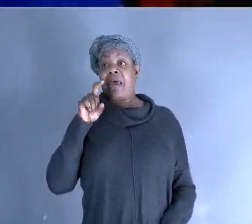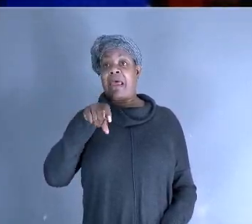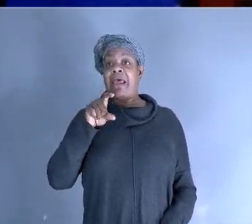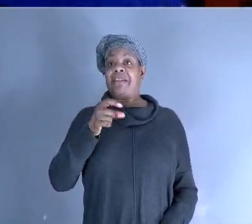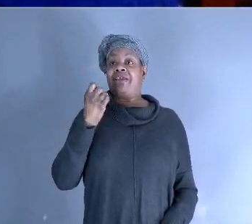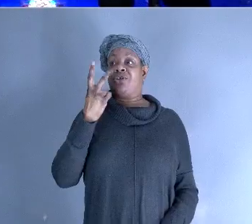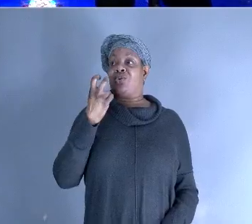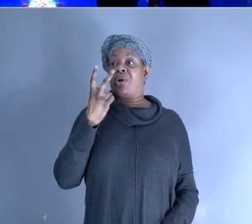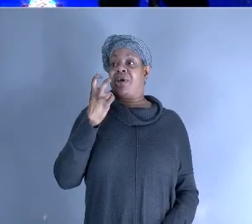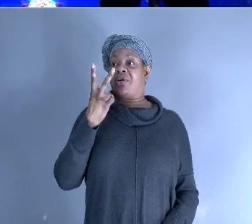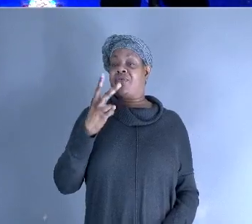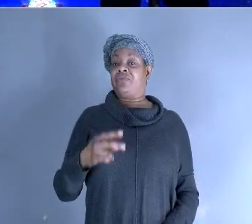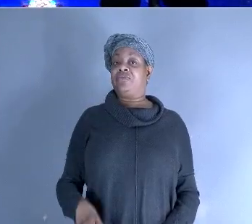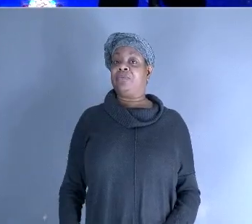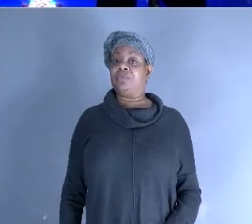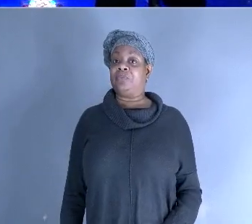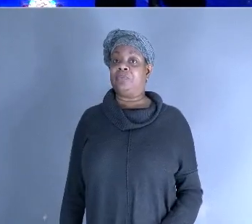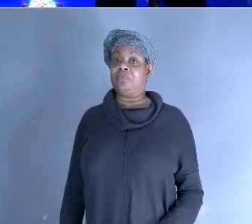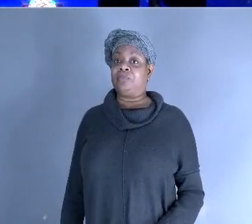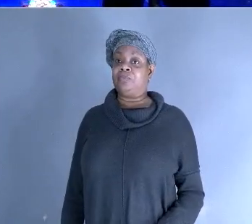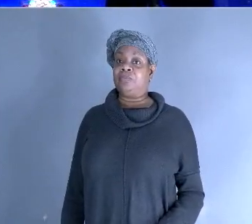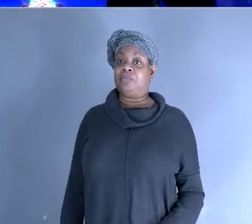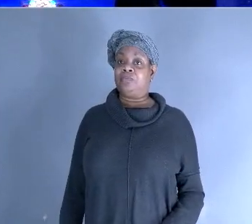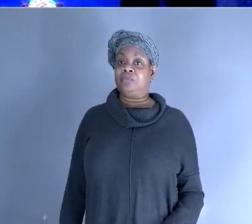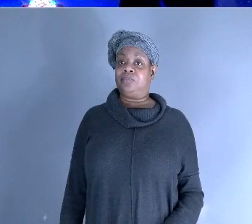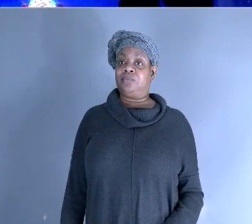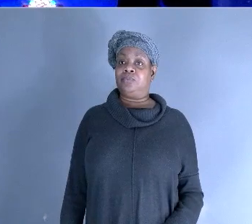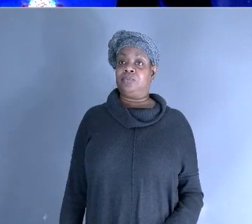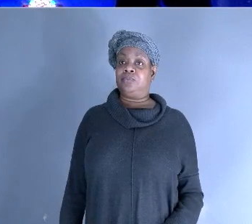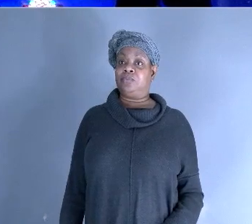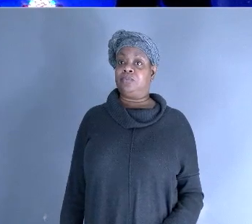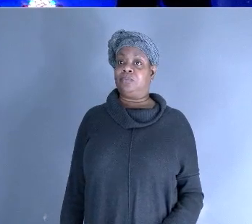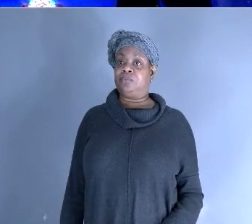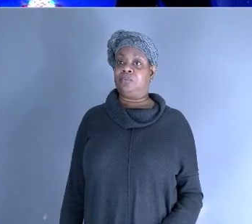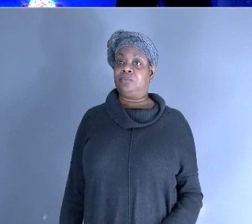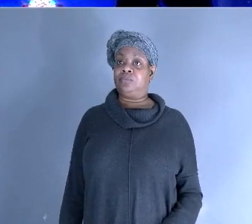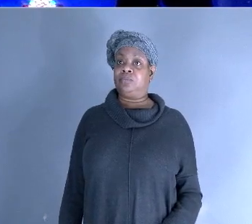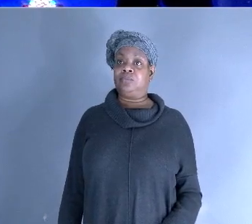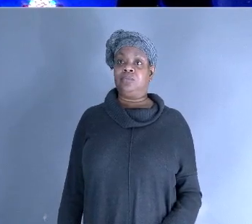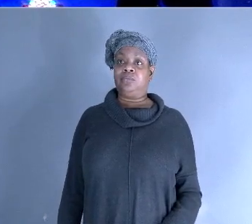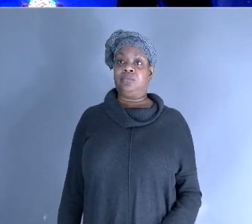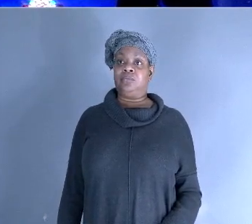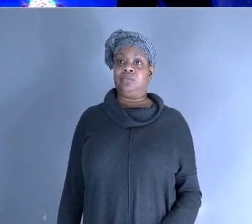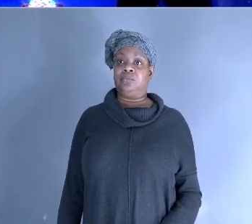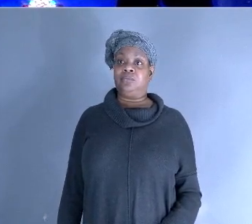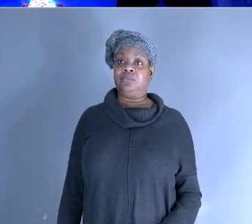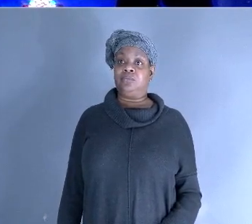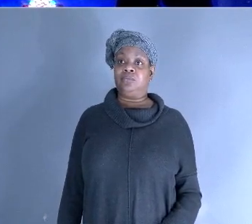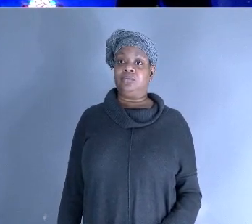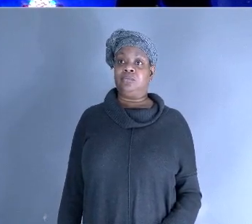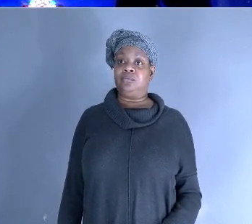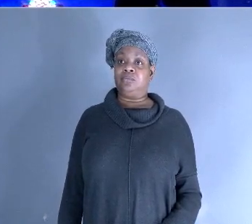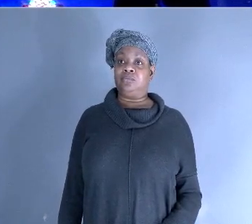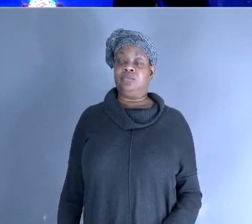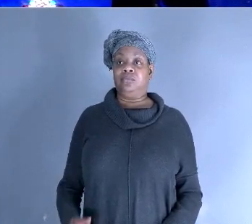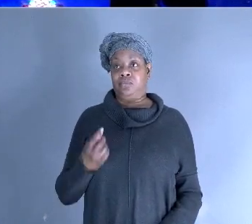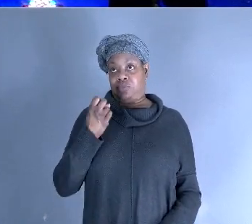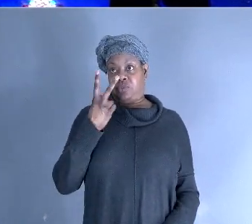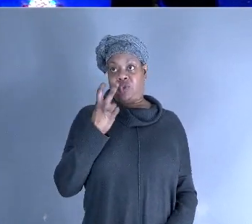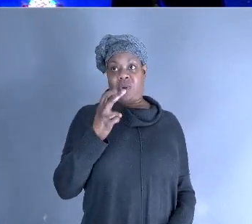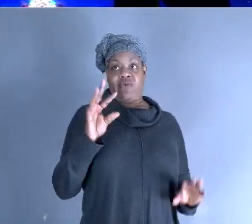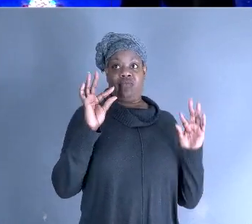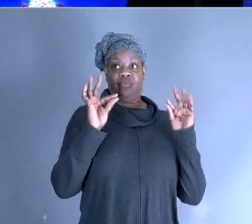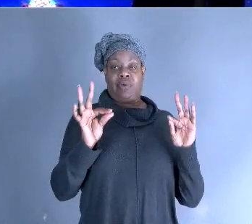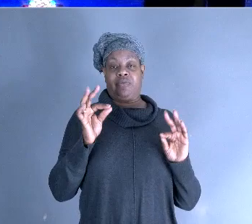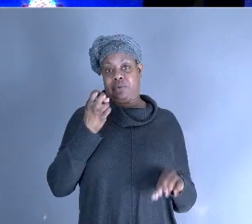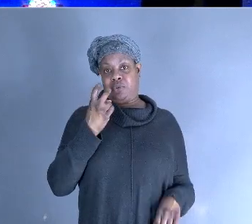One, two, three, four, five, six, seven, eight, nine, ten, eleven, twelve. Come on, I